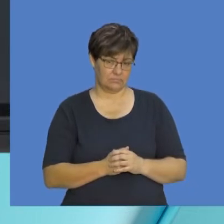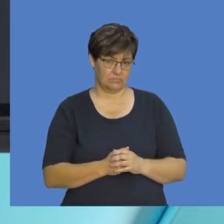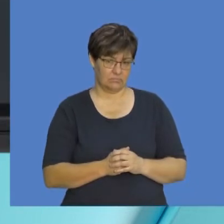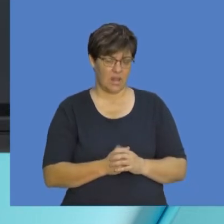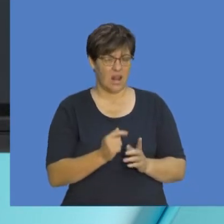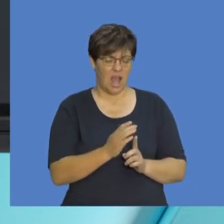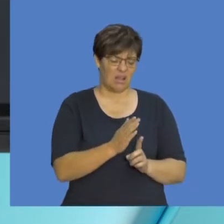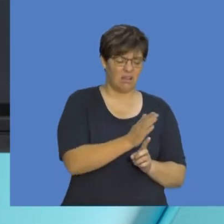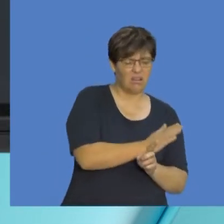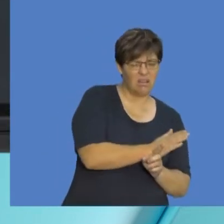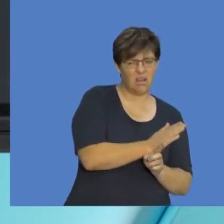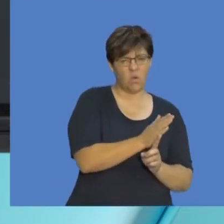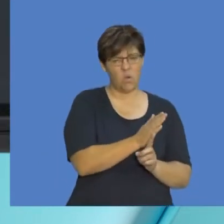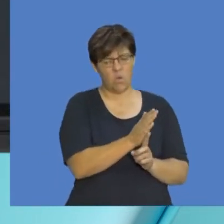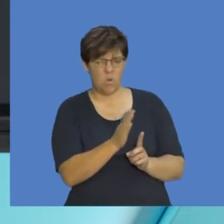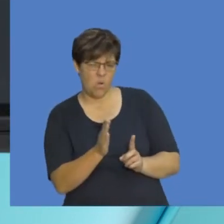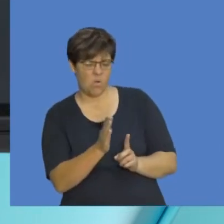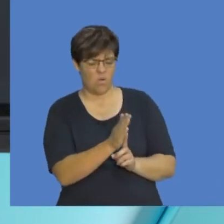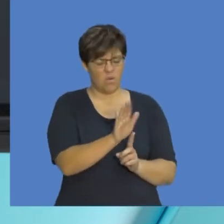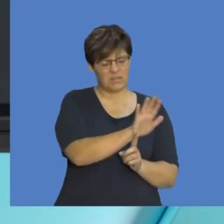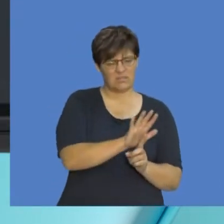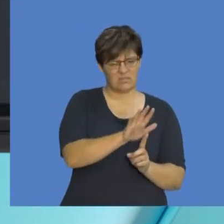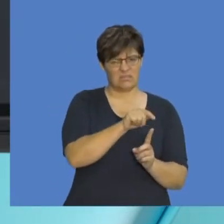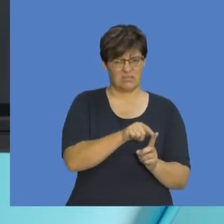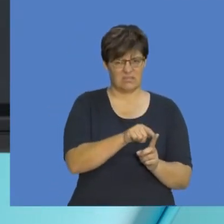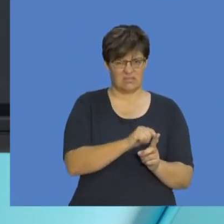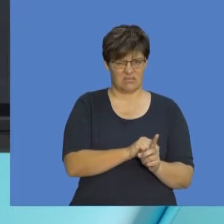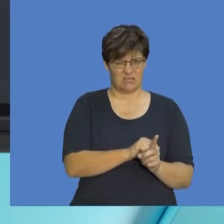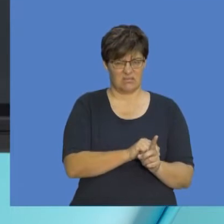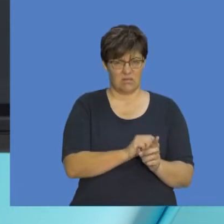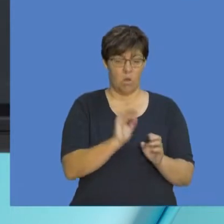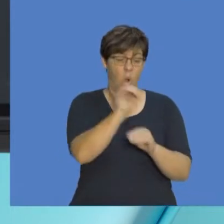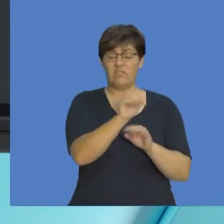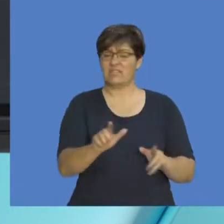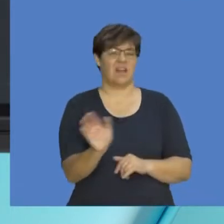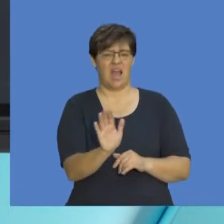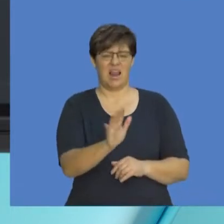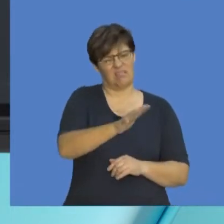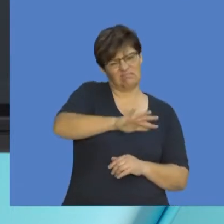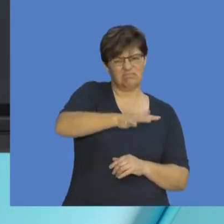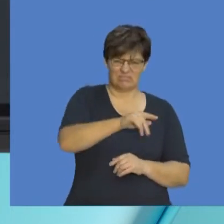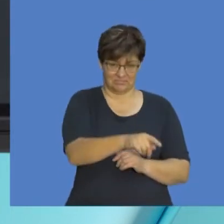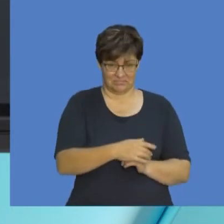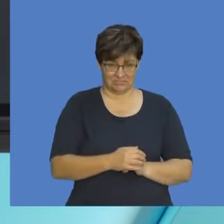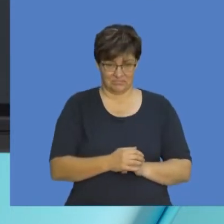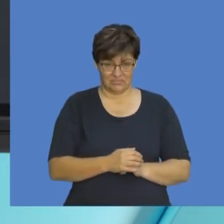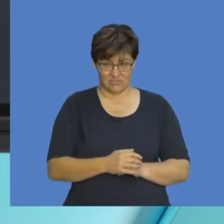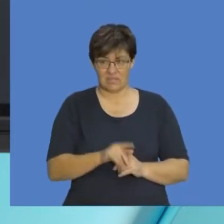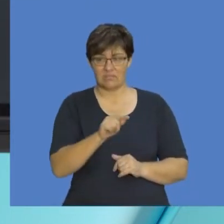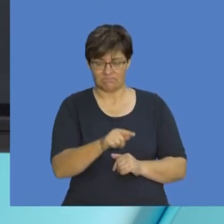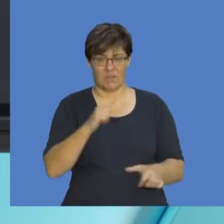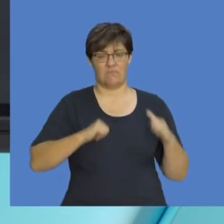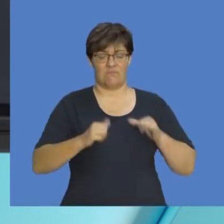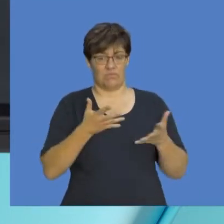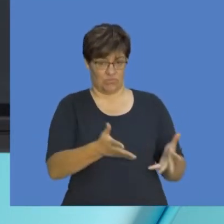Less than 6 or more than 6, but I don't think more than 7 cars. On average, that's what will Matt